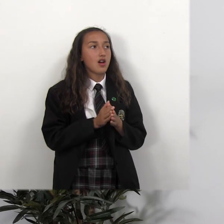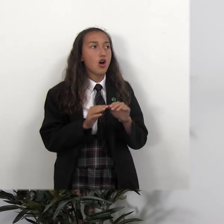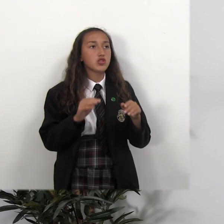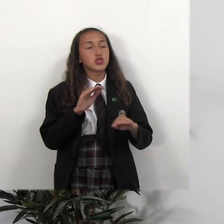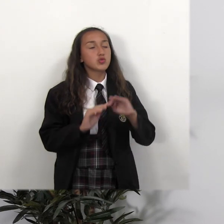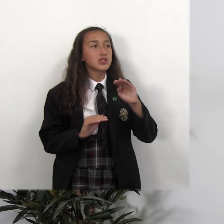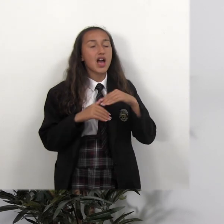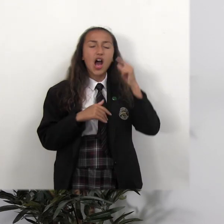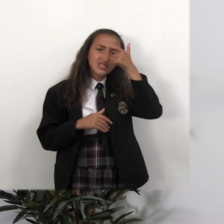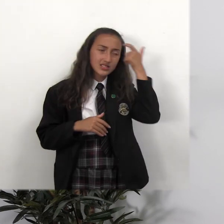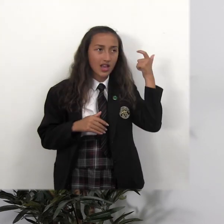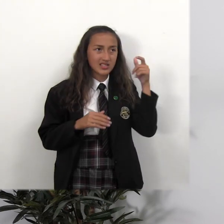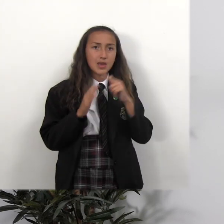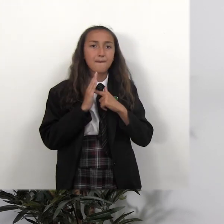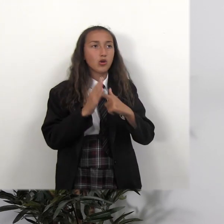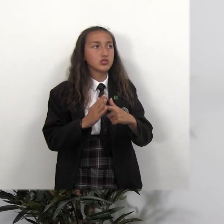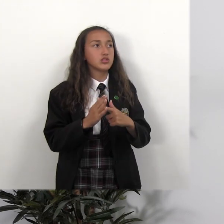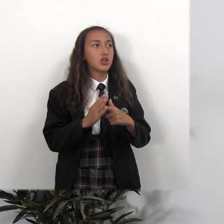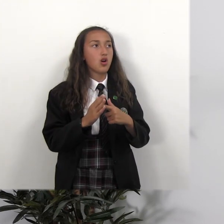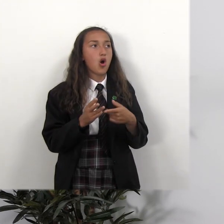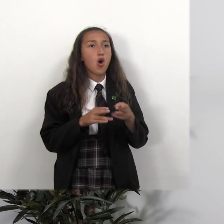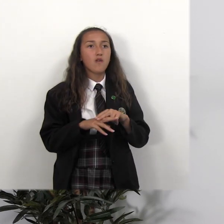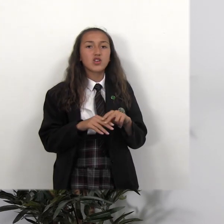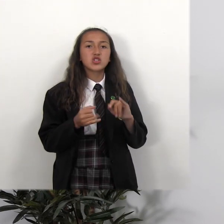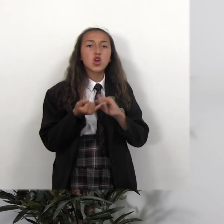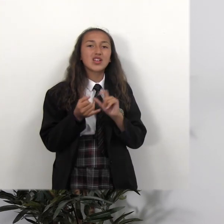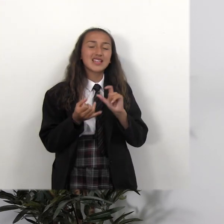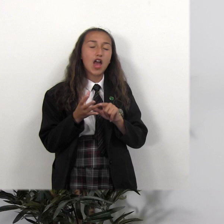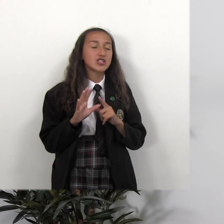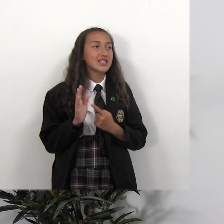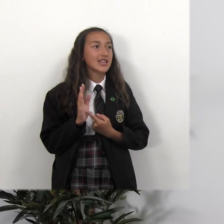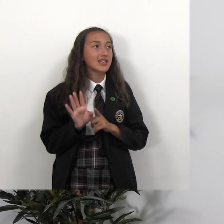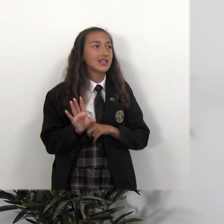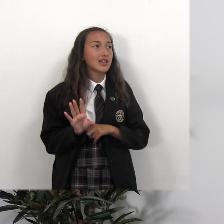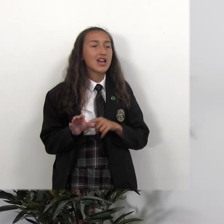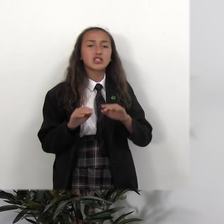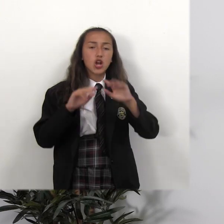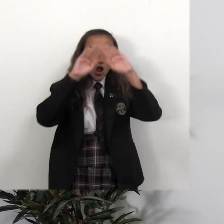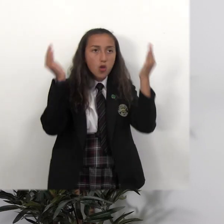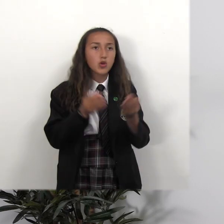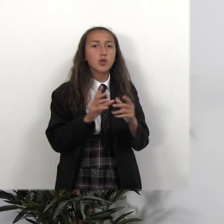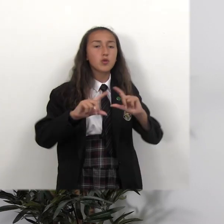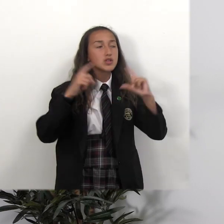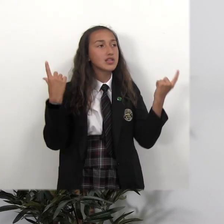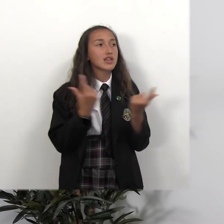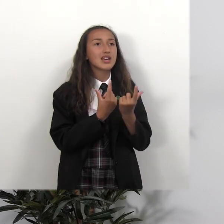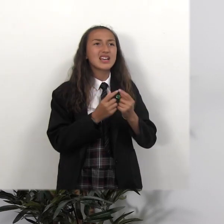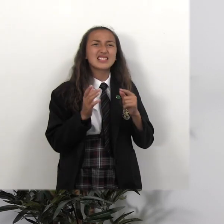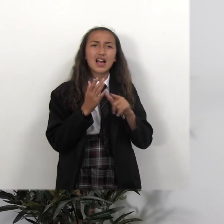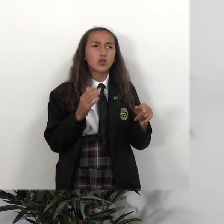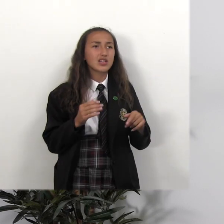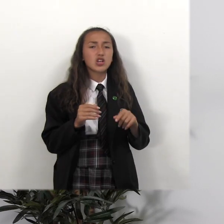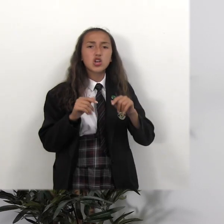students understand the importance of standing in solidarity as a global community to tackle issues such